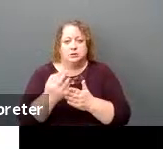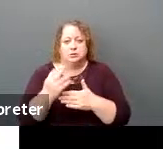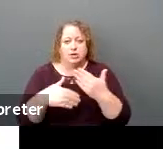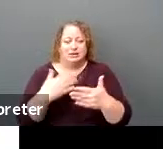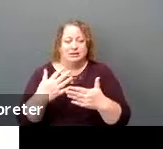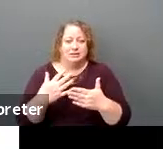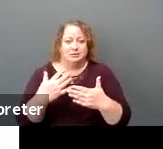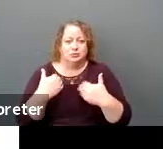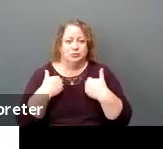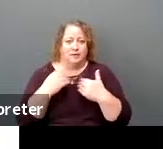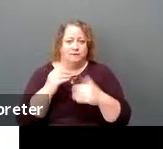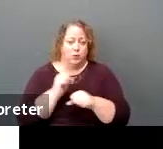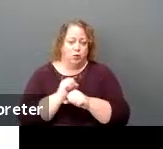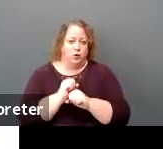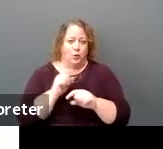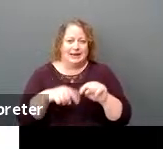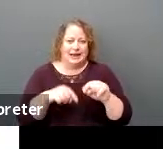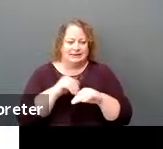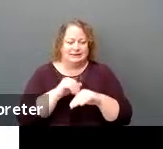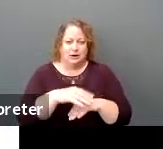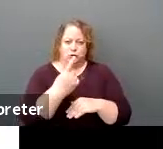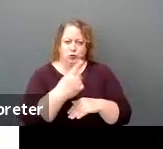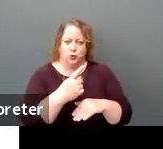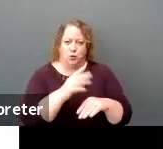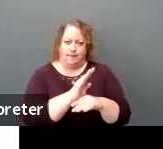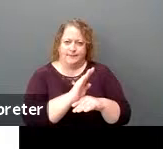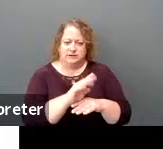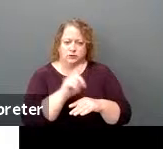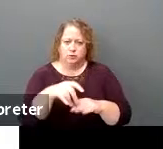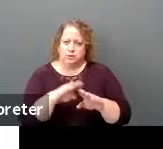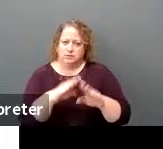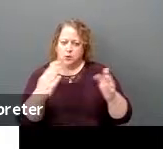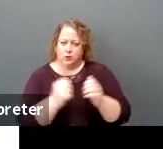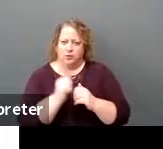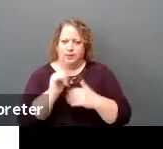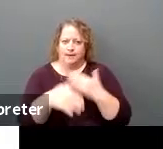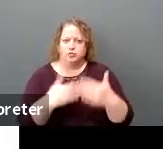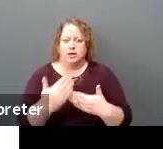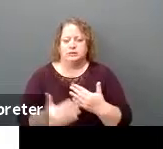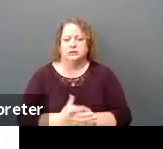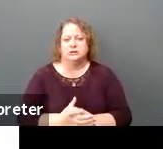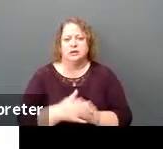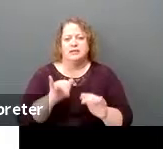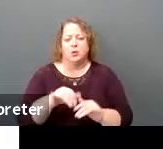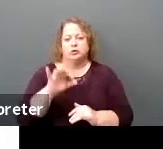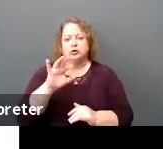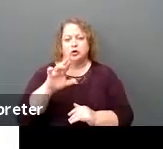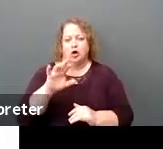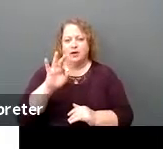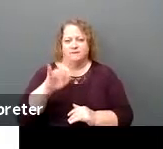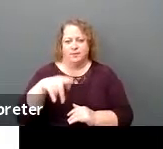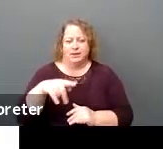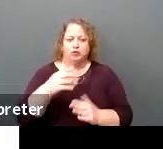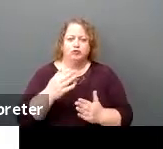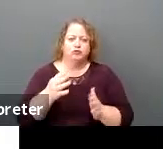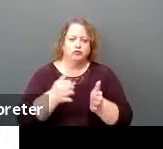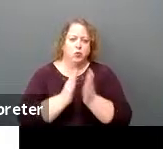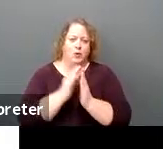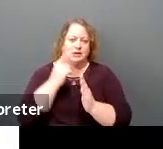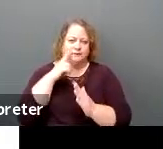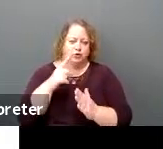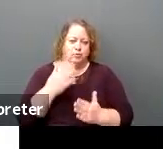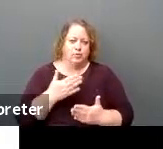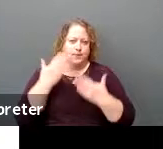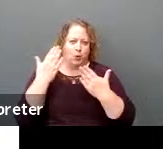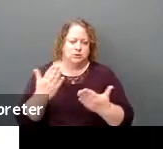obtain work. We can't just go with, we can't send it to one firm. We have to be open with that process. And that's what an RFP, or request for proposals, would